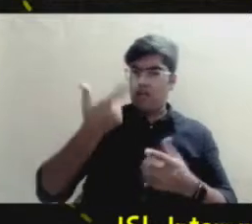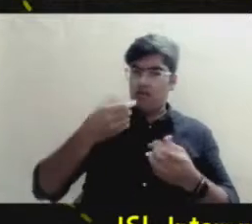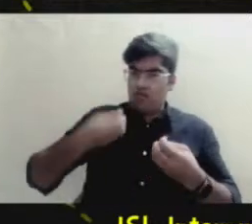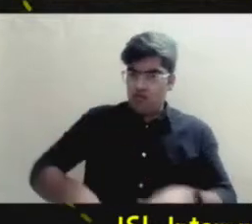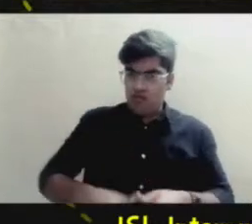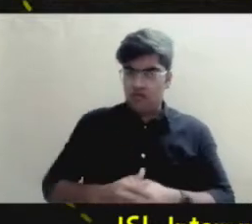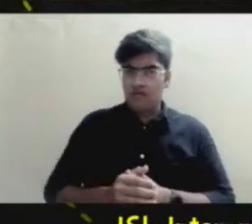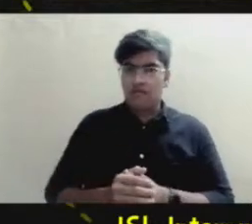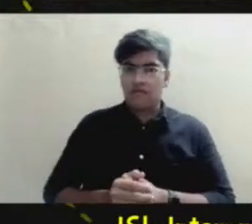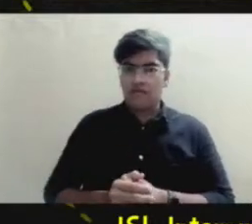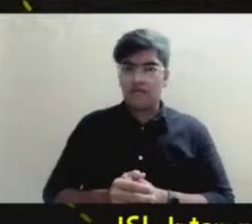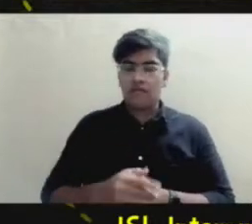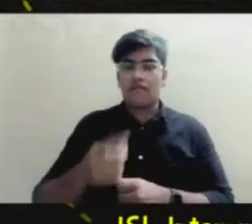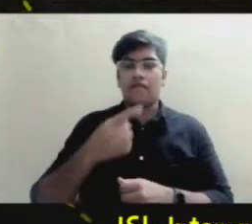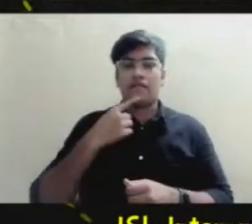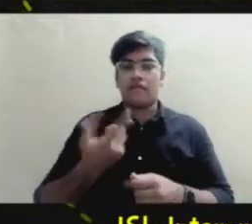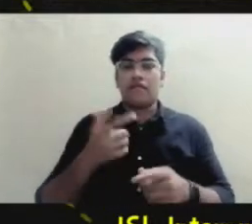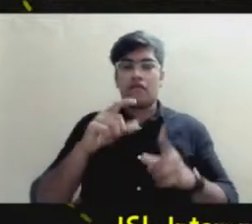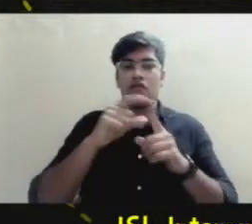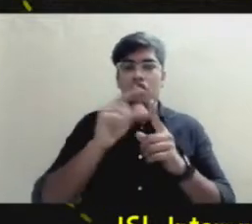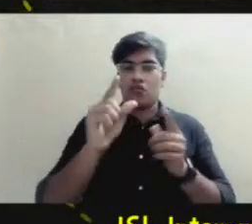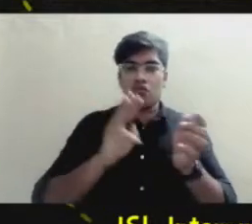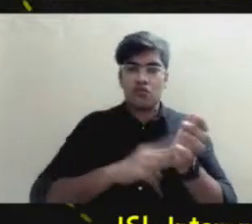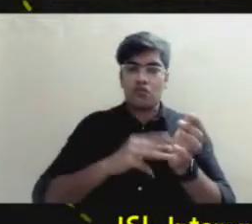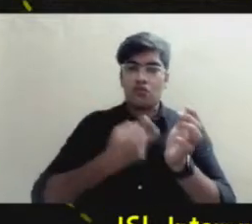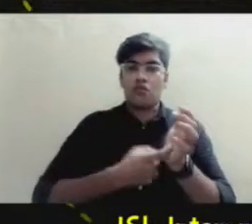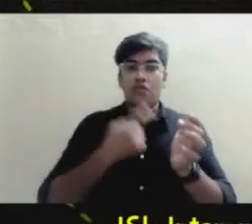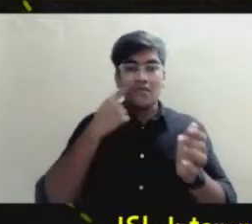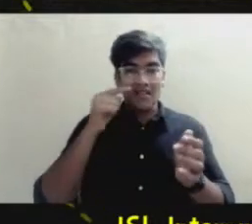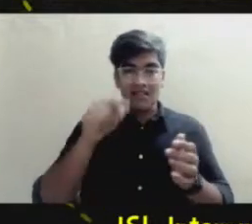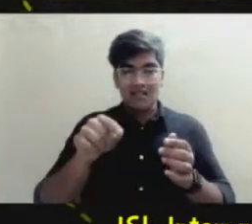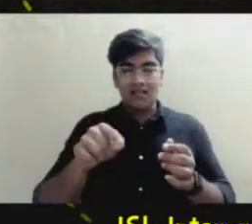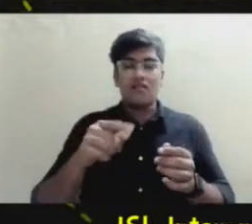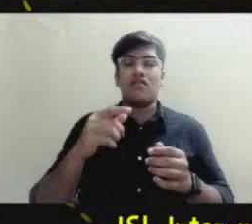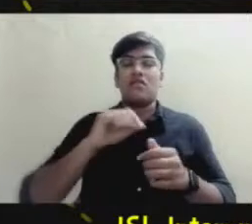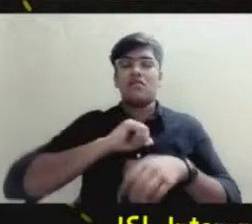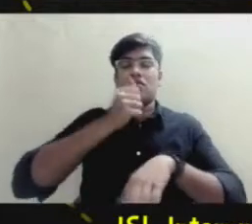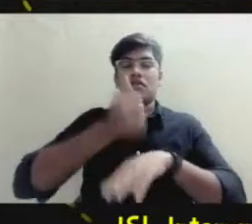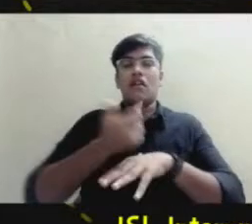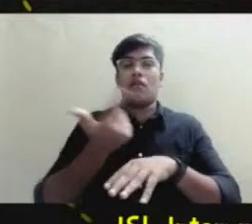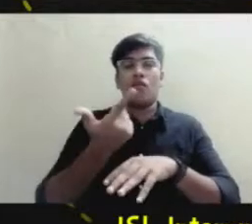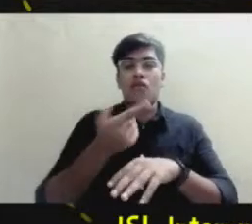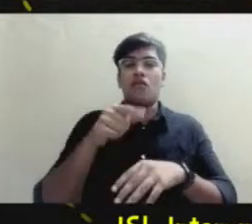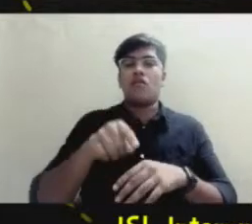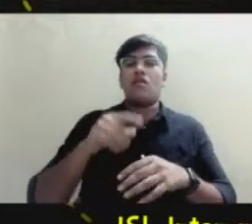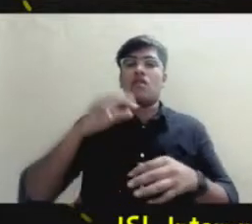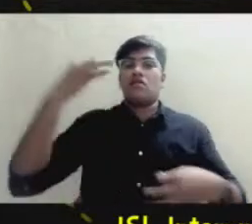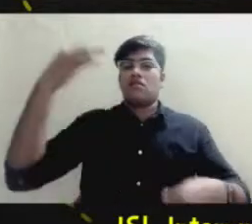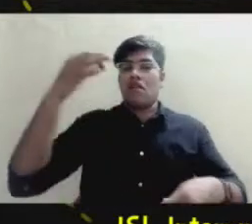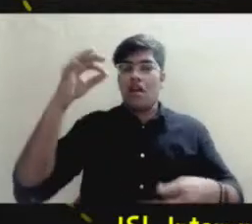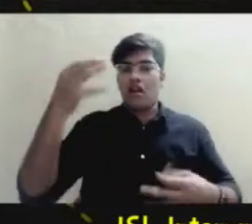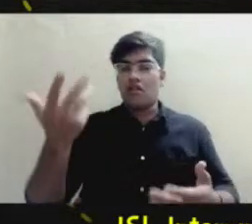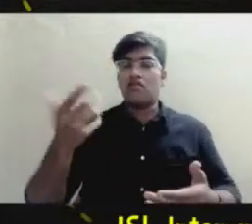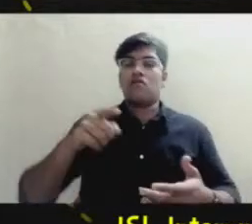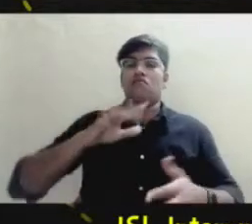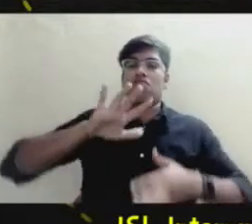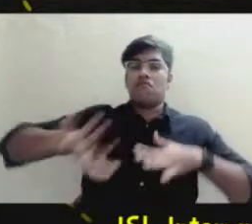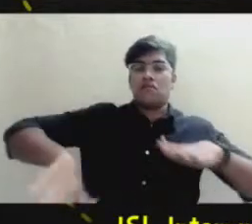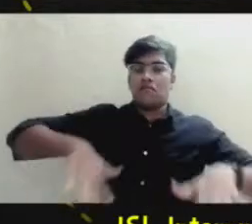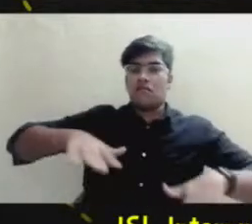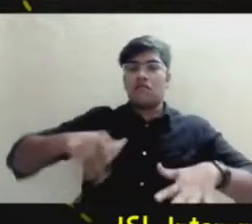Well, Tumri is said to have evolved as a form that was associated very much with dance and with abhinay.